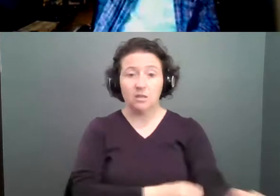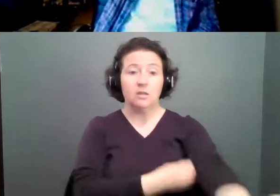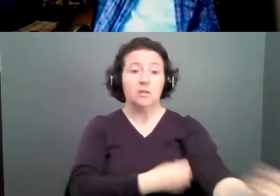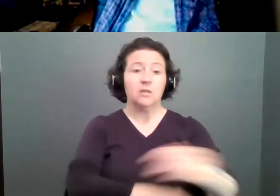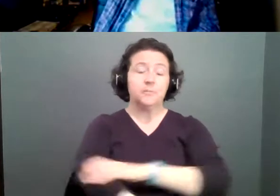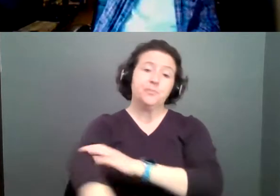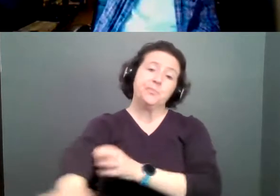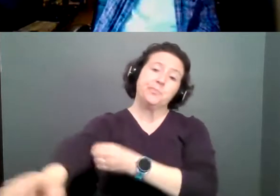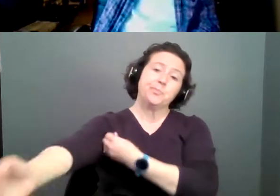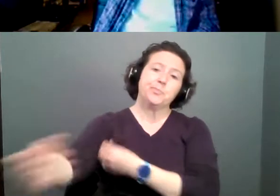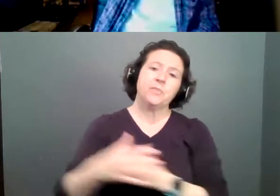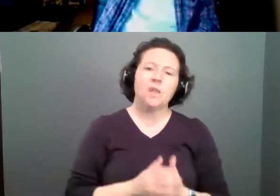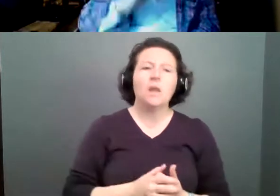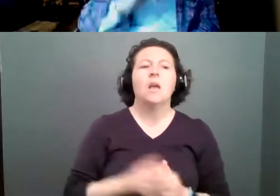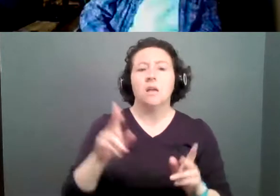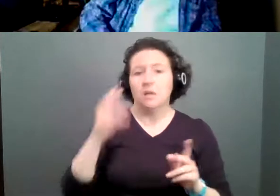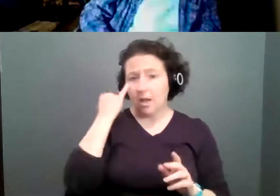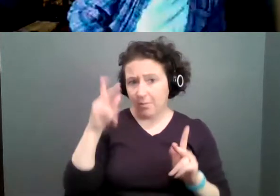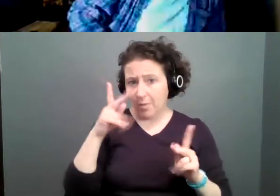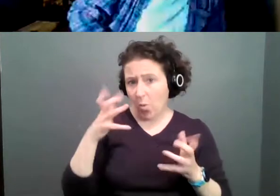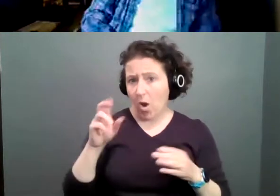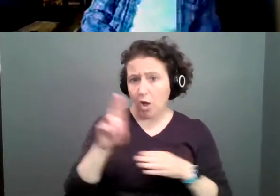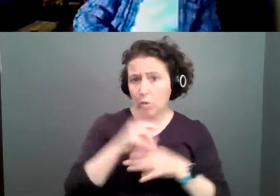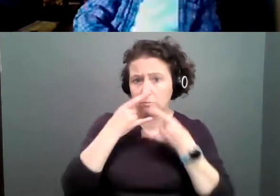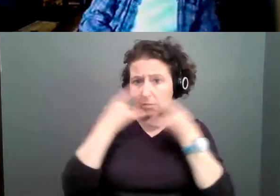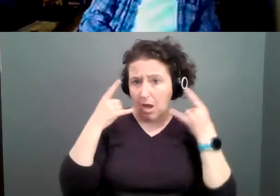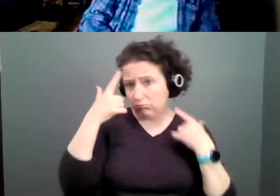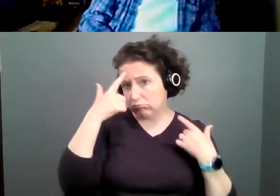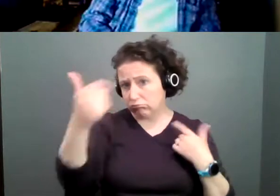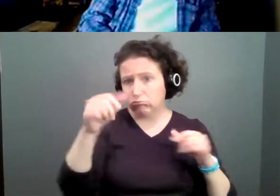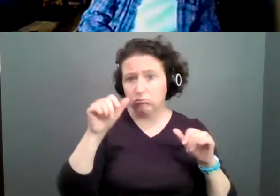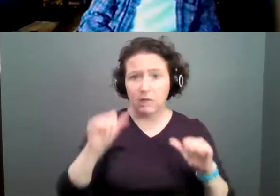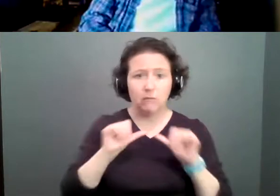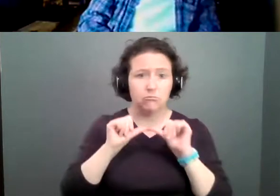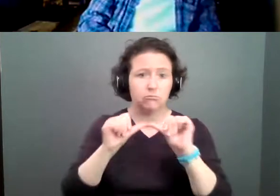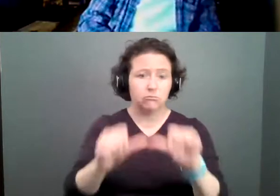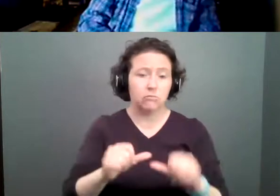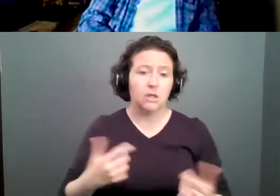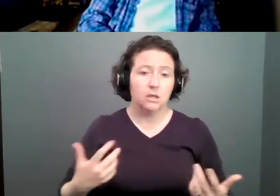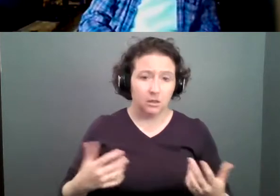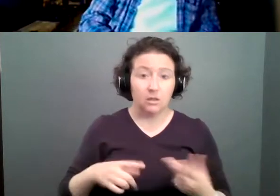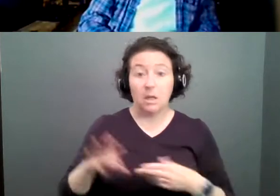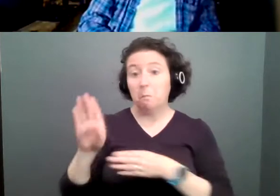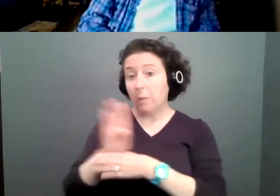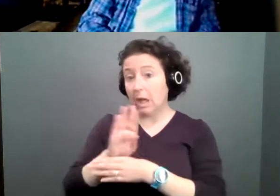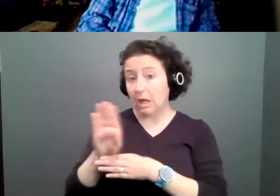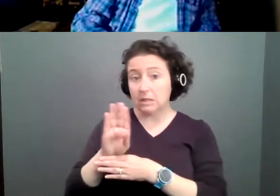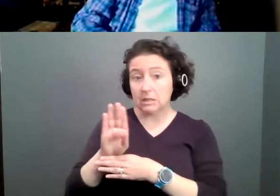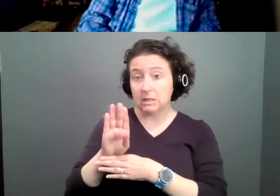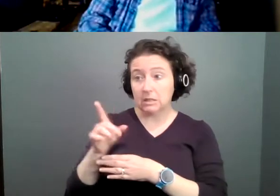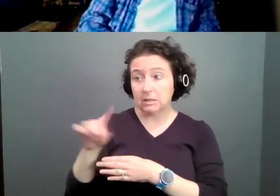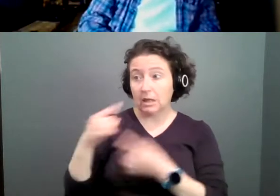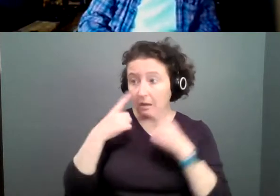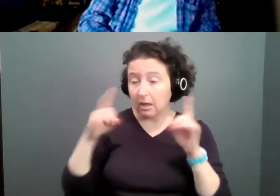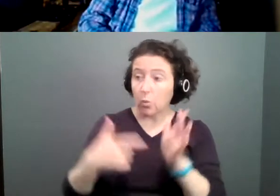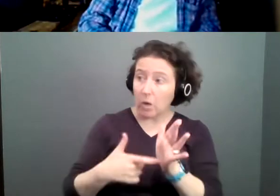Well, people who want to continue to wear masks can continue to do so. Businesses that are requiring